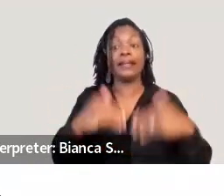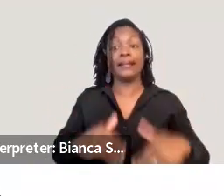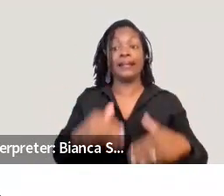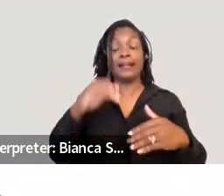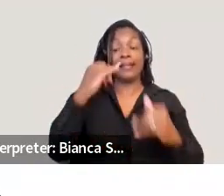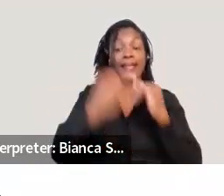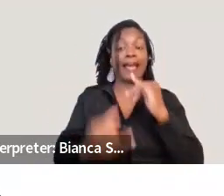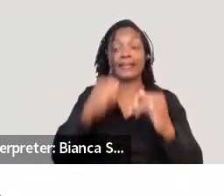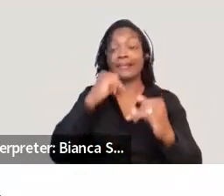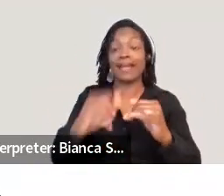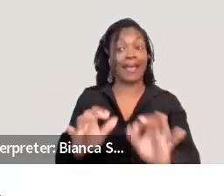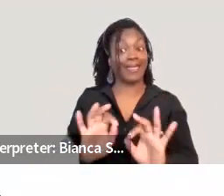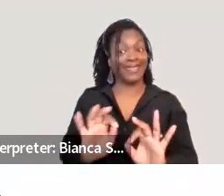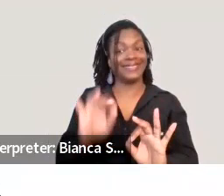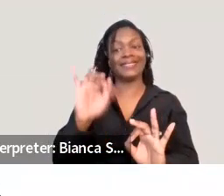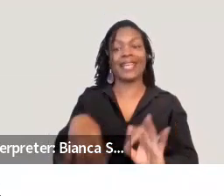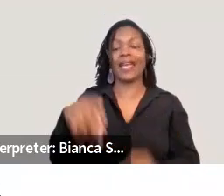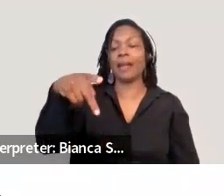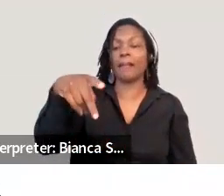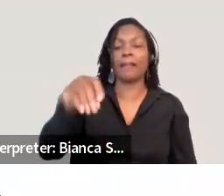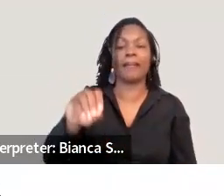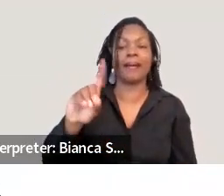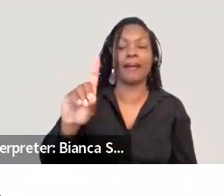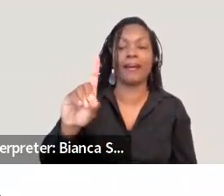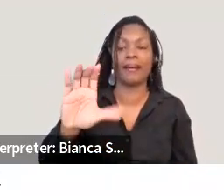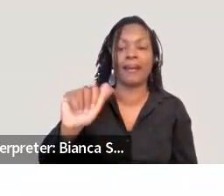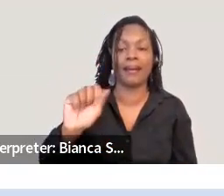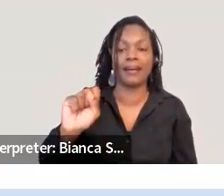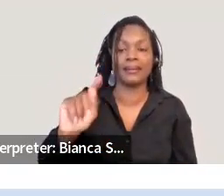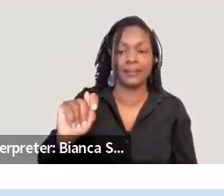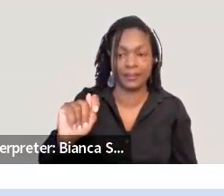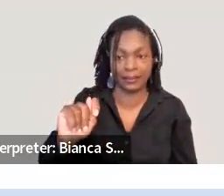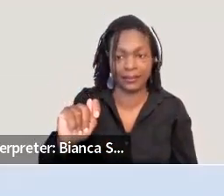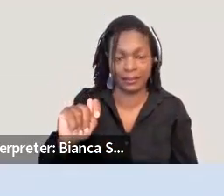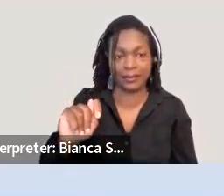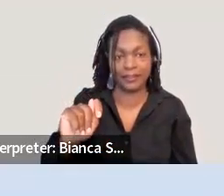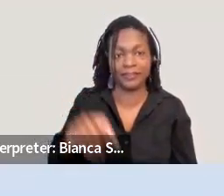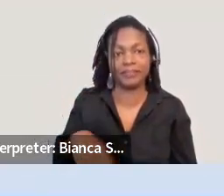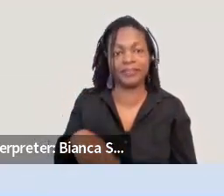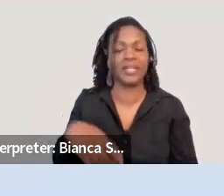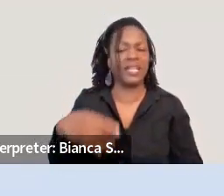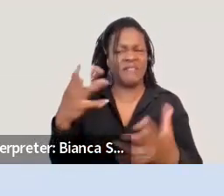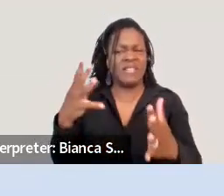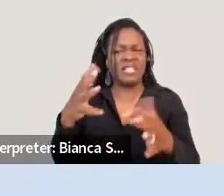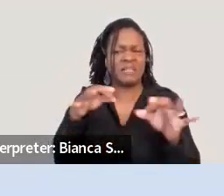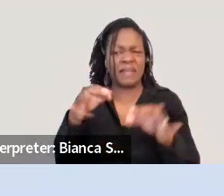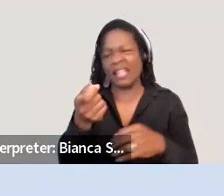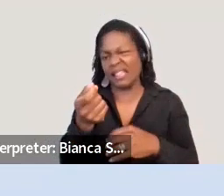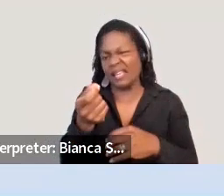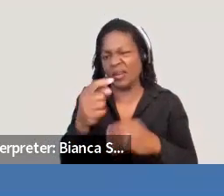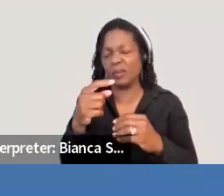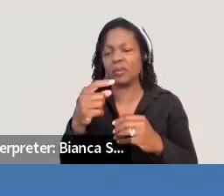explained kind of what it is, what we're trying to do there. But I want to just kind of show you real quick